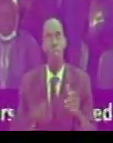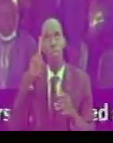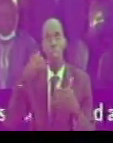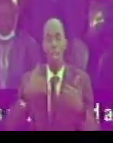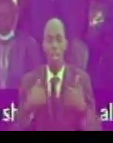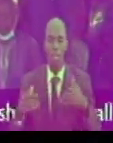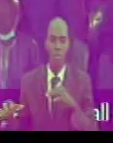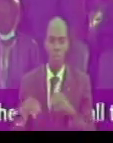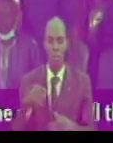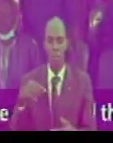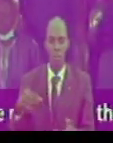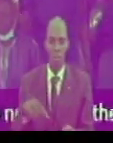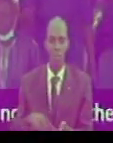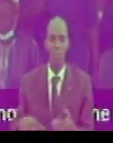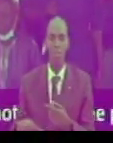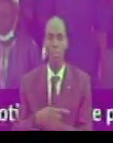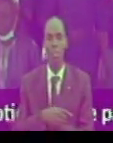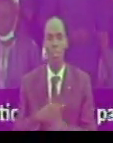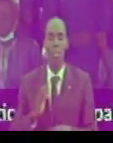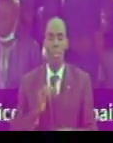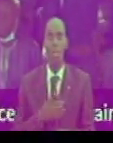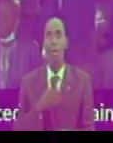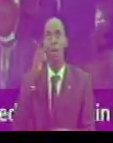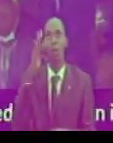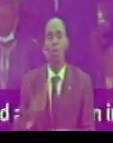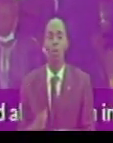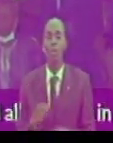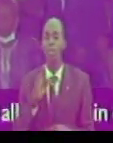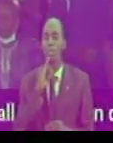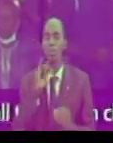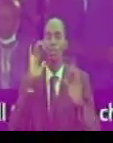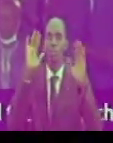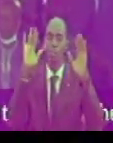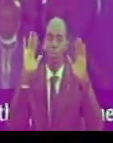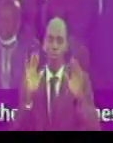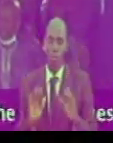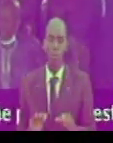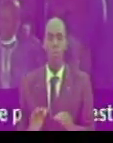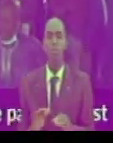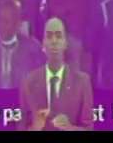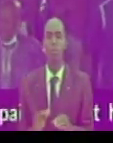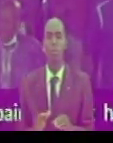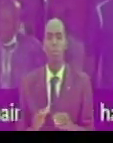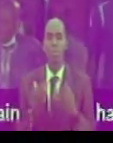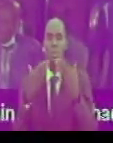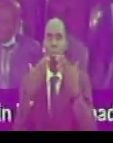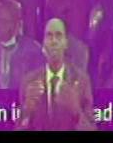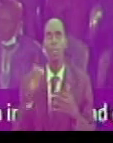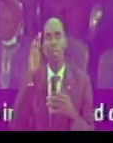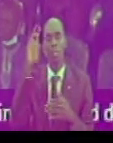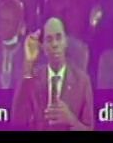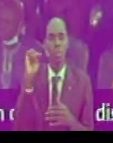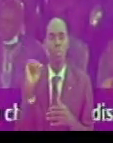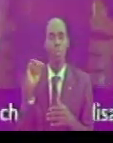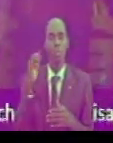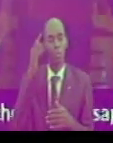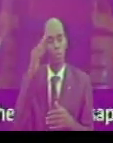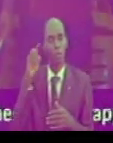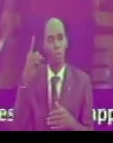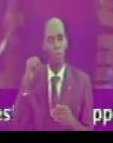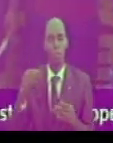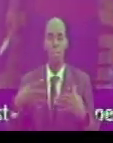The salvation, the healings, the miracles, the signs, the wonders,